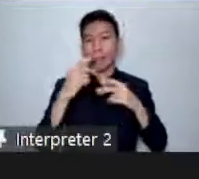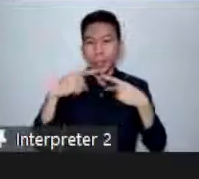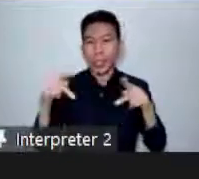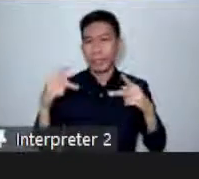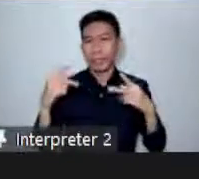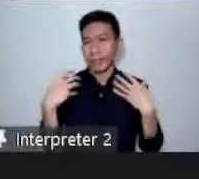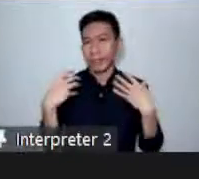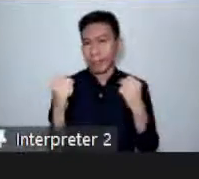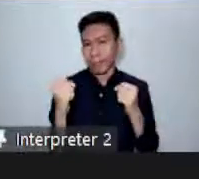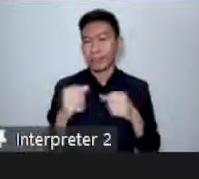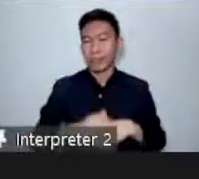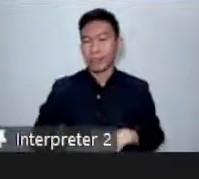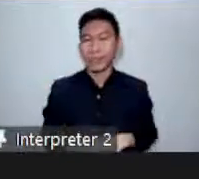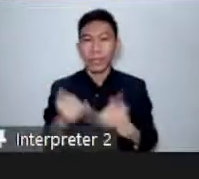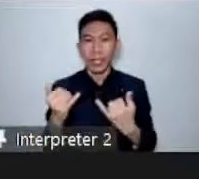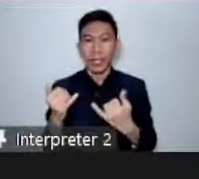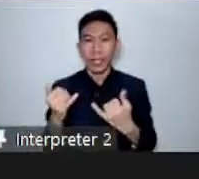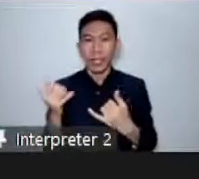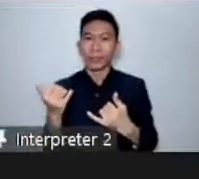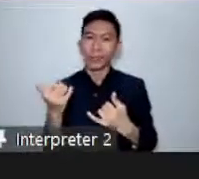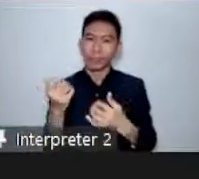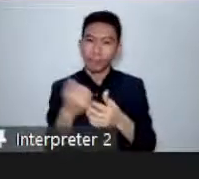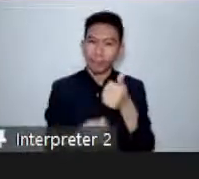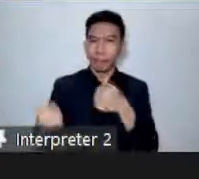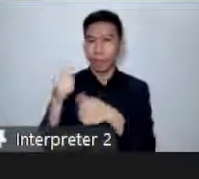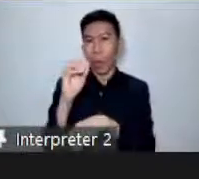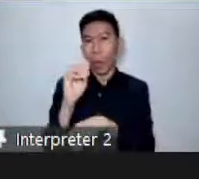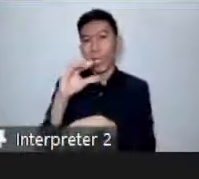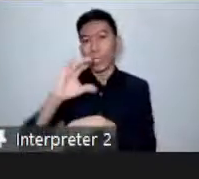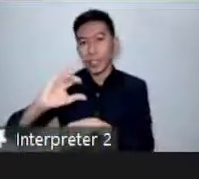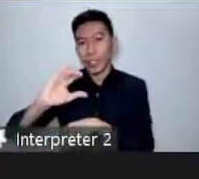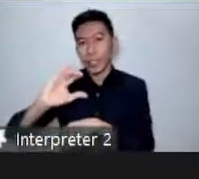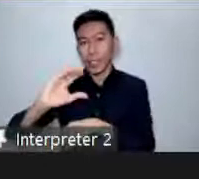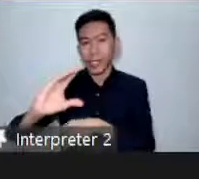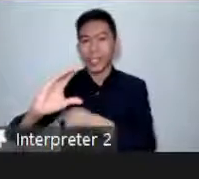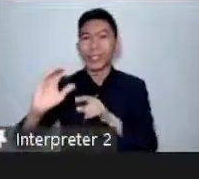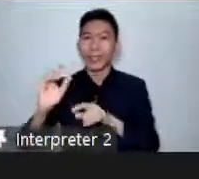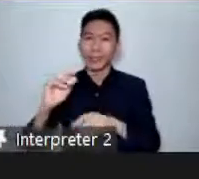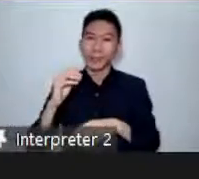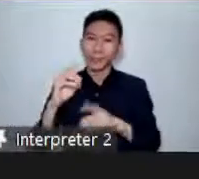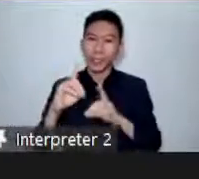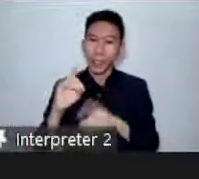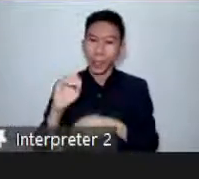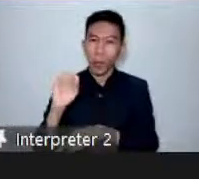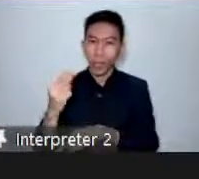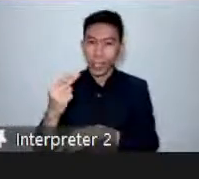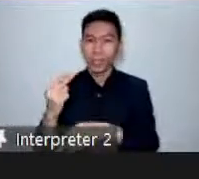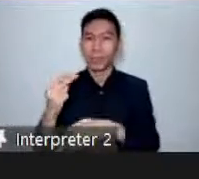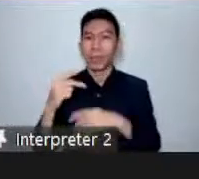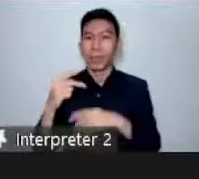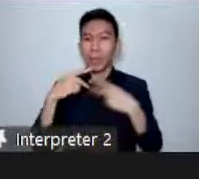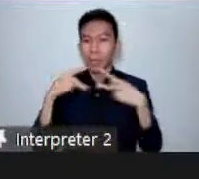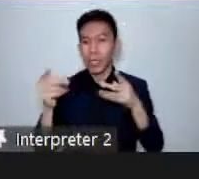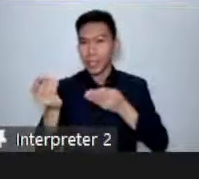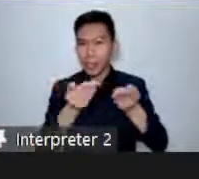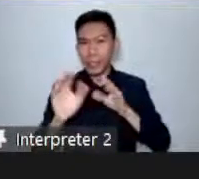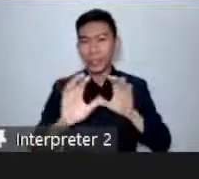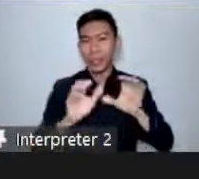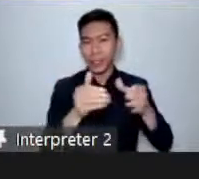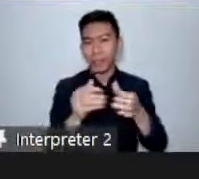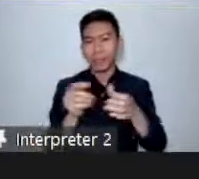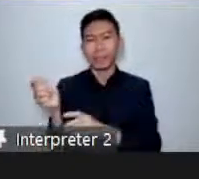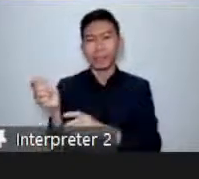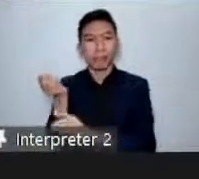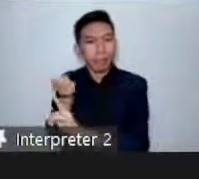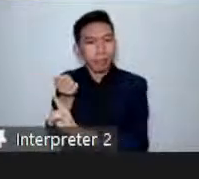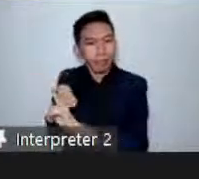OIC Undersecretary of the Department of Health's Public Health Services team and the official spokesperson of the department.